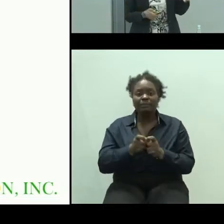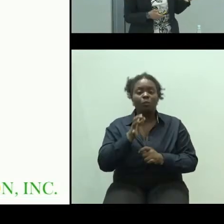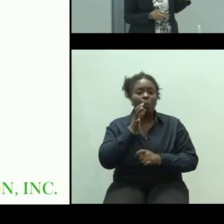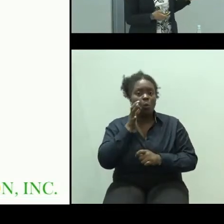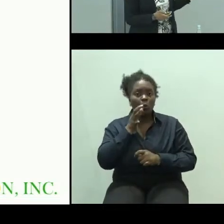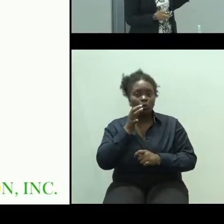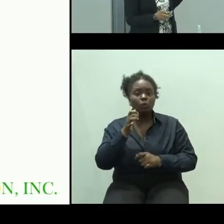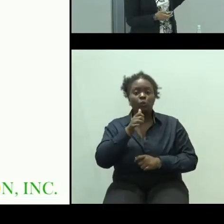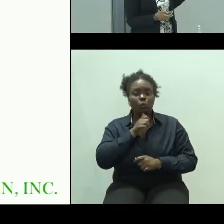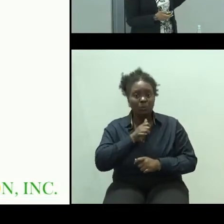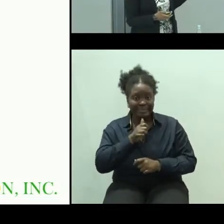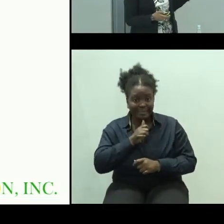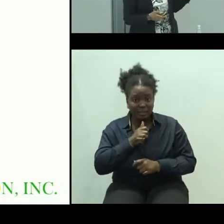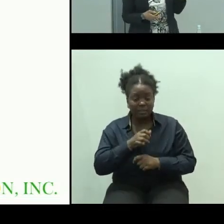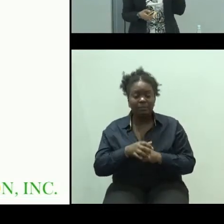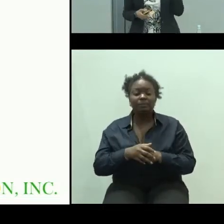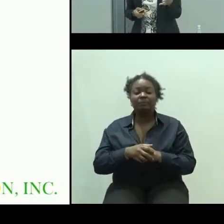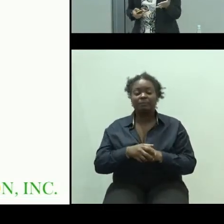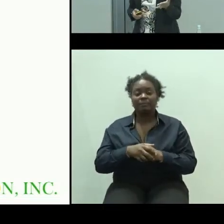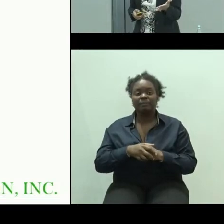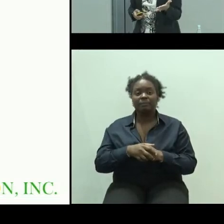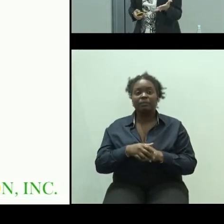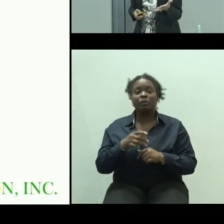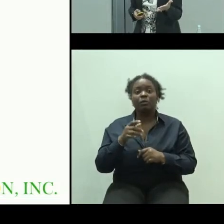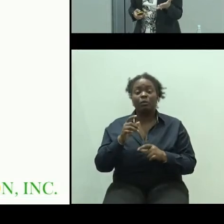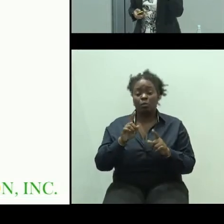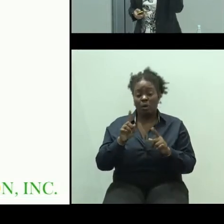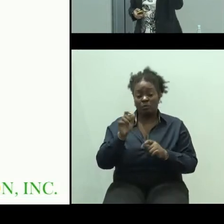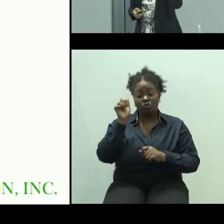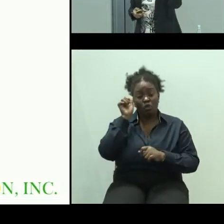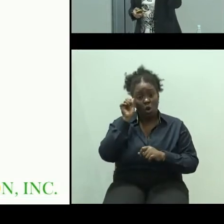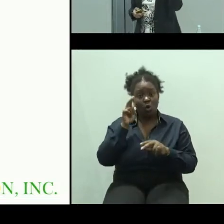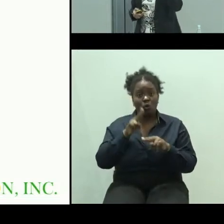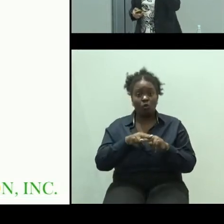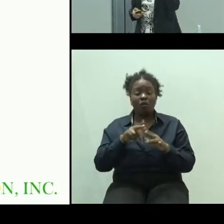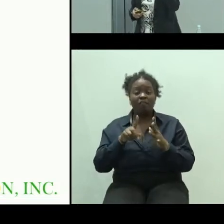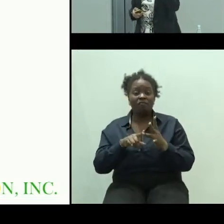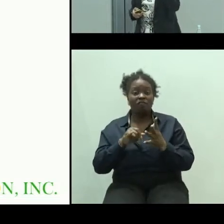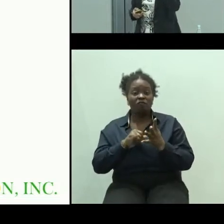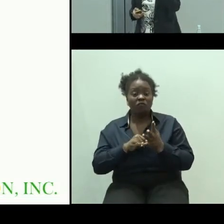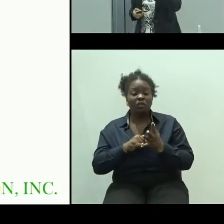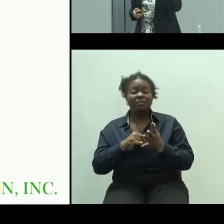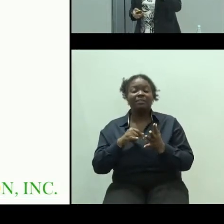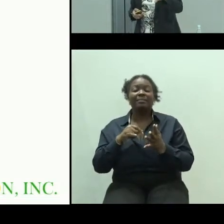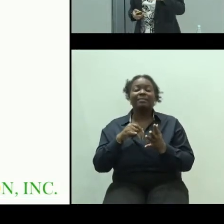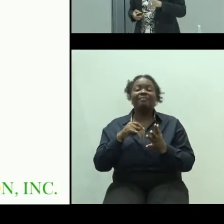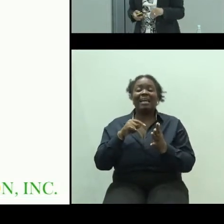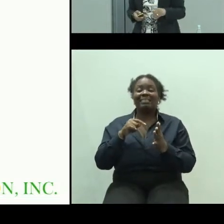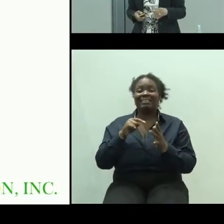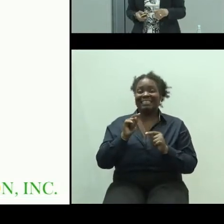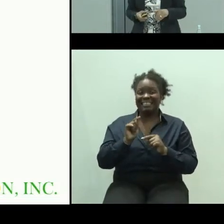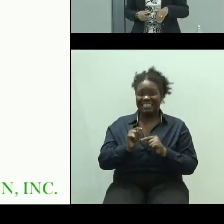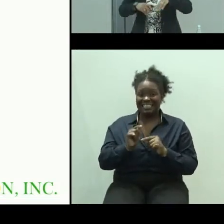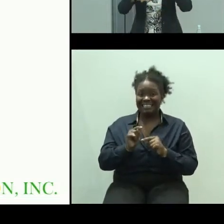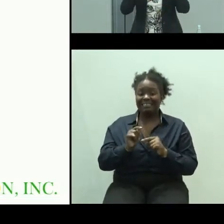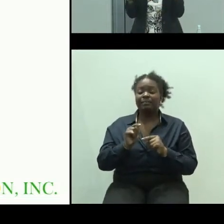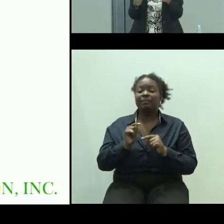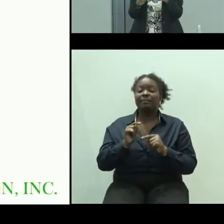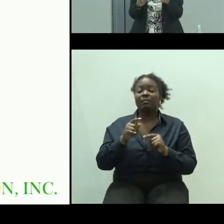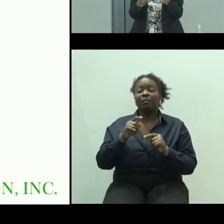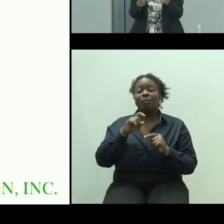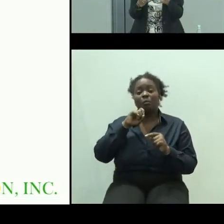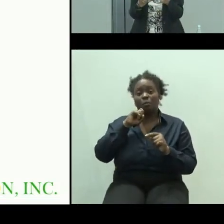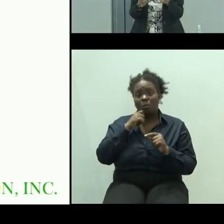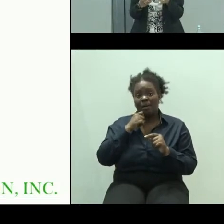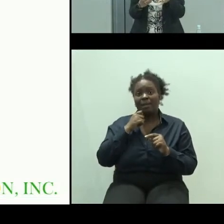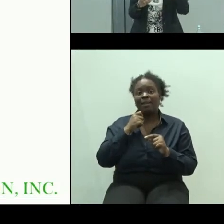in fact, what was known was that phosphates were the primary molecule that you would add to water treatment products to be able to